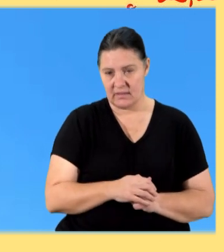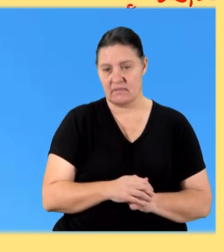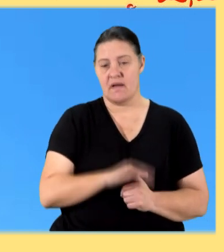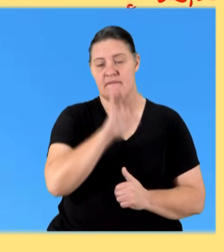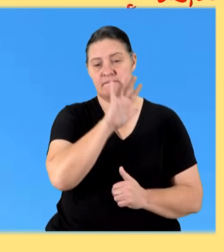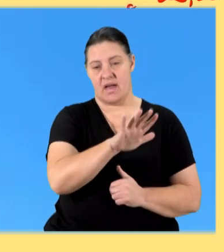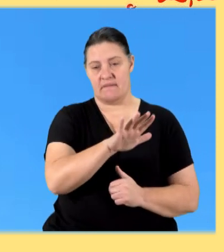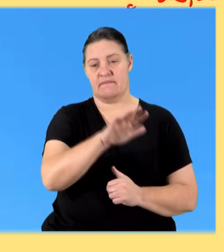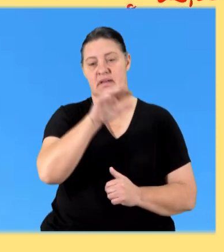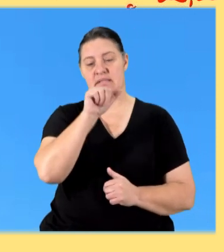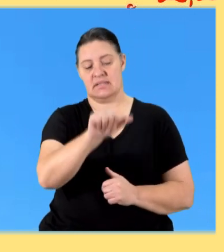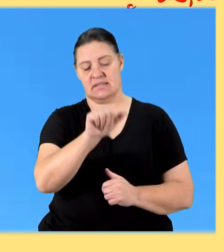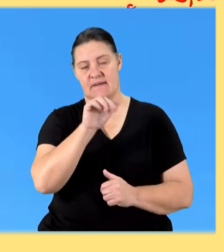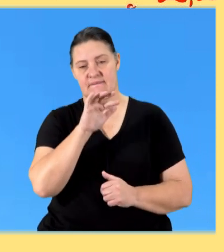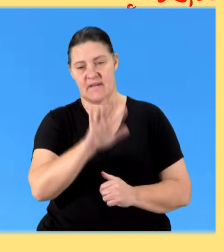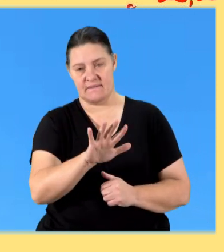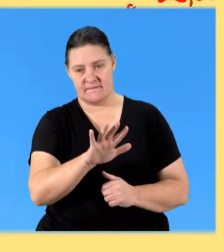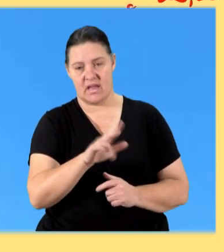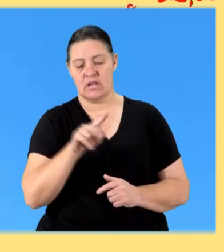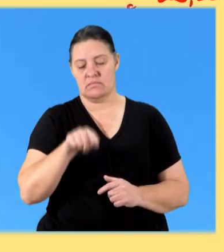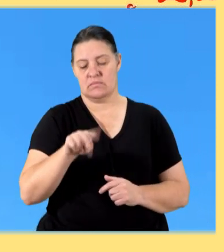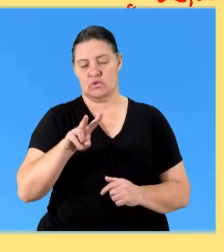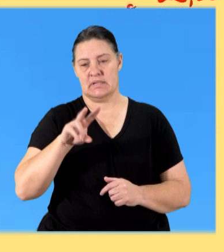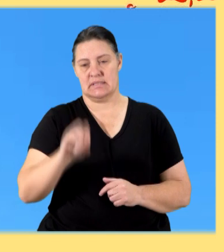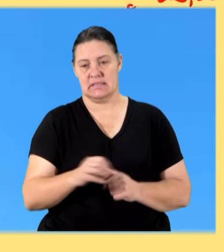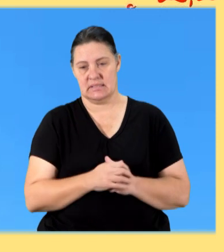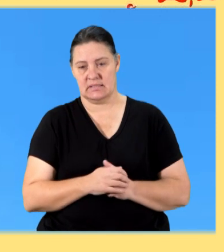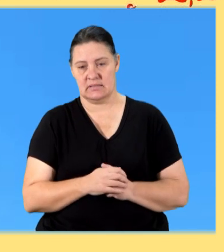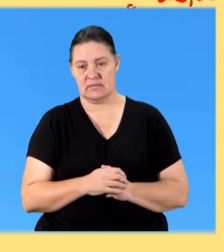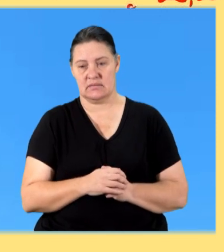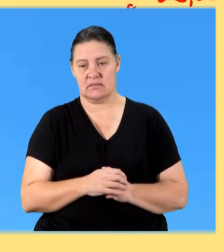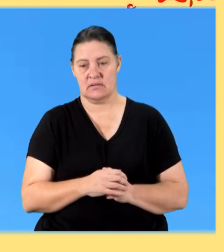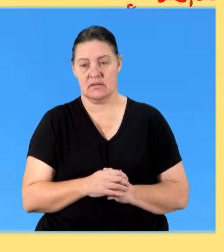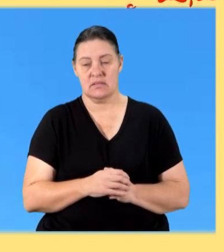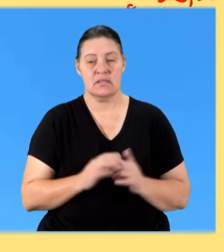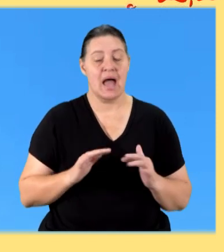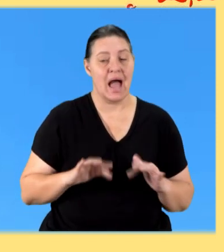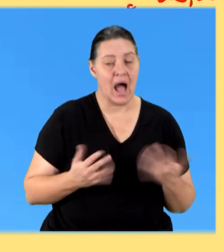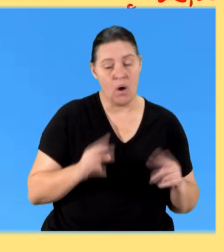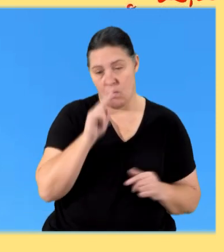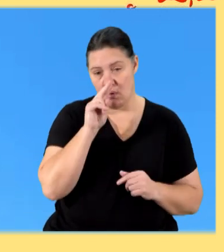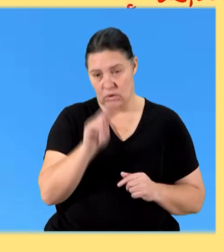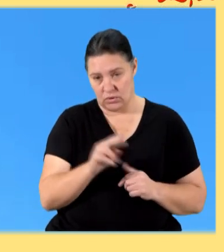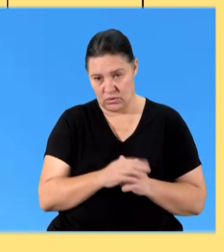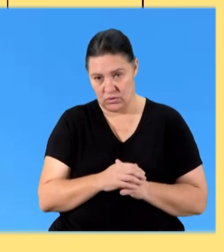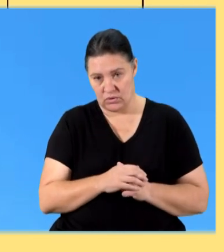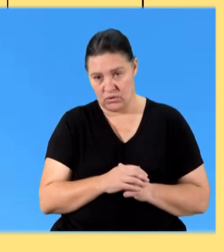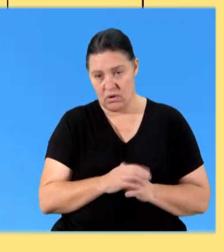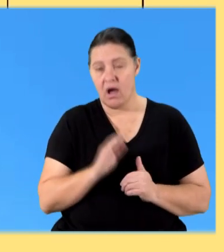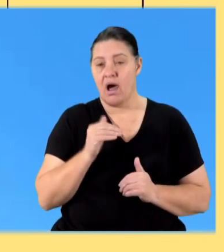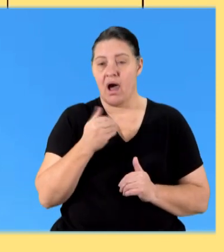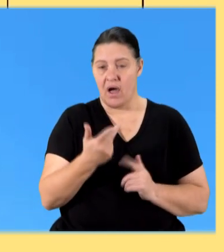is 565 and 20. Here is how it would then look